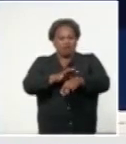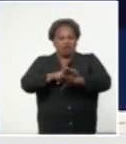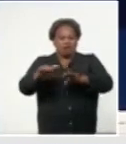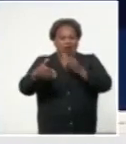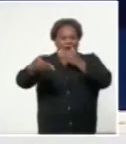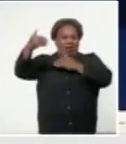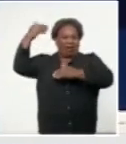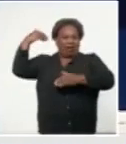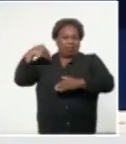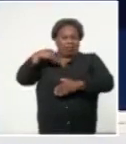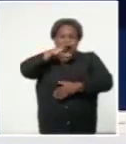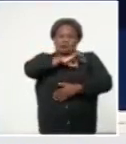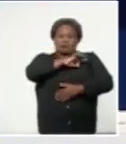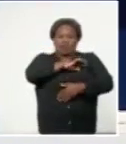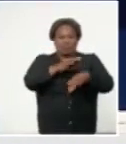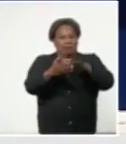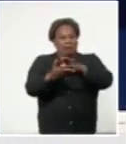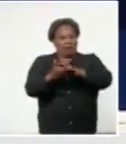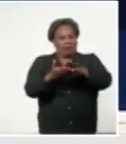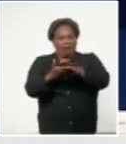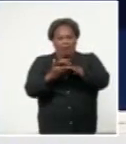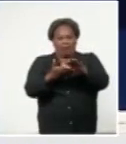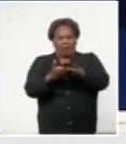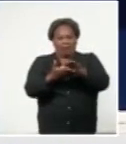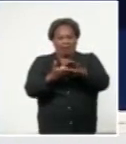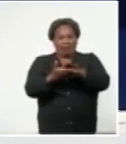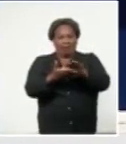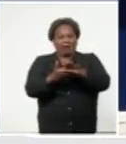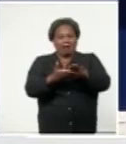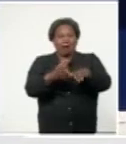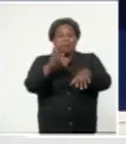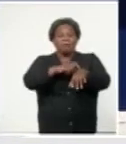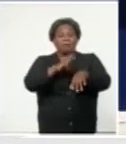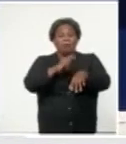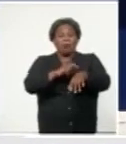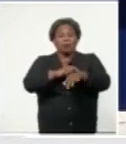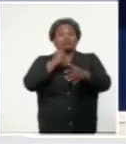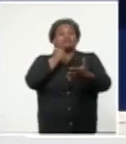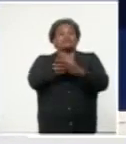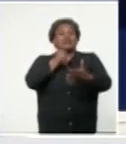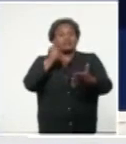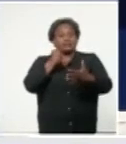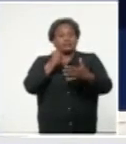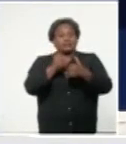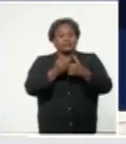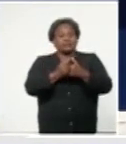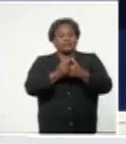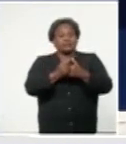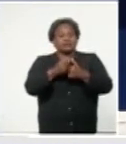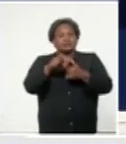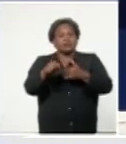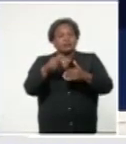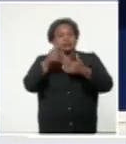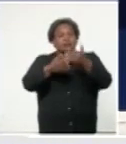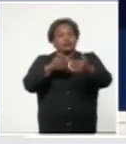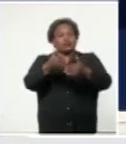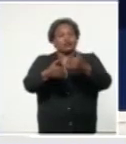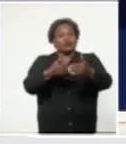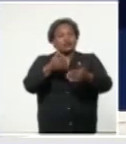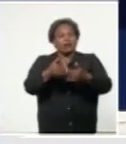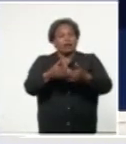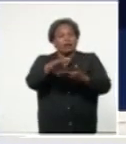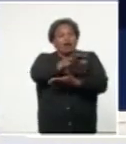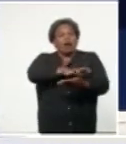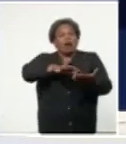diagnosis, and he is from Cuatro Caminos Popular Council at the Cotorra